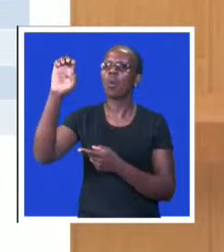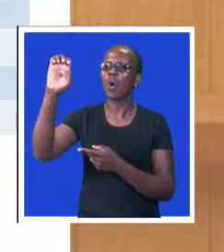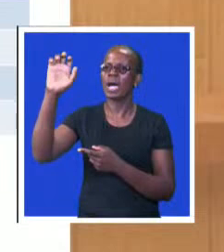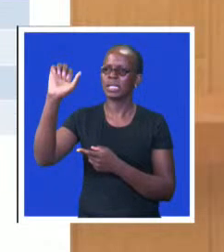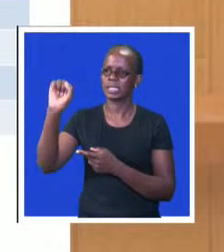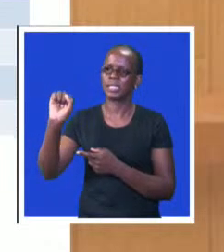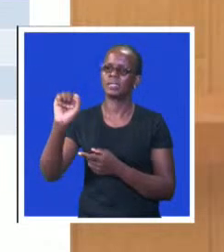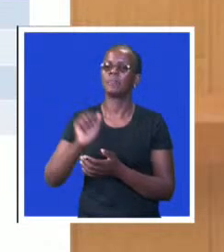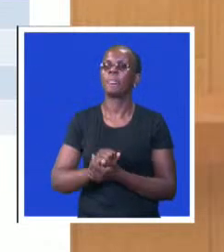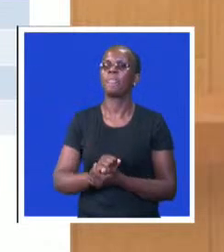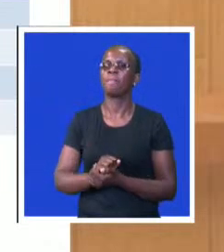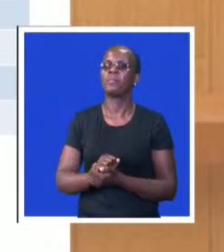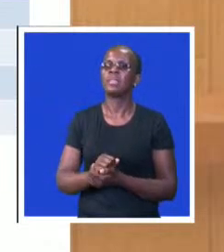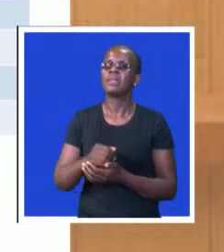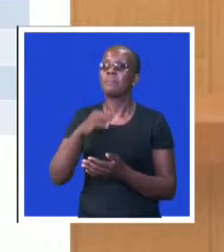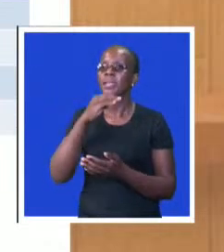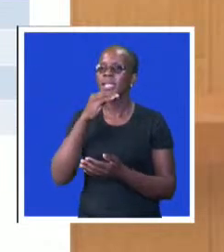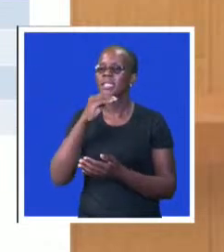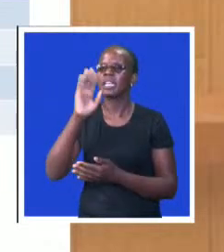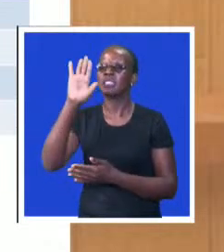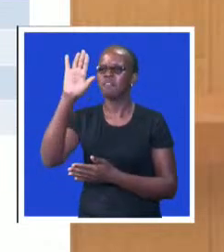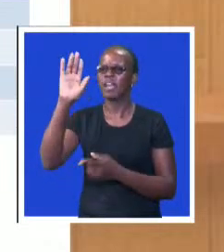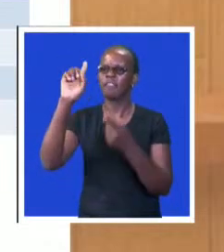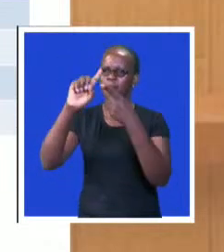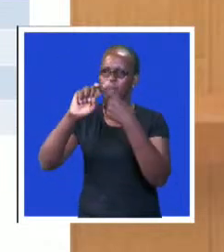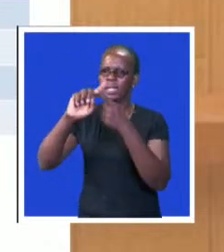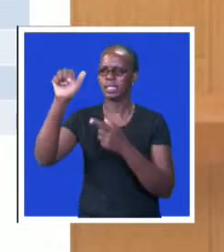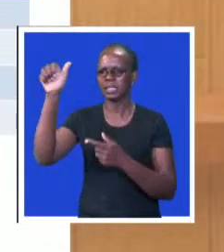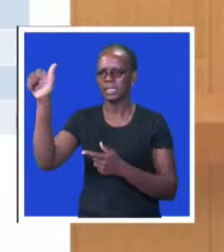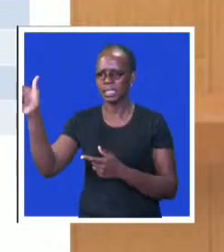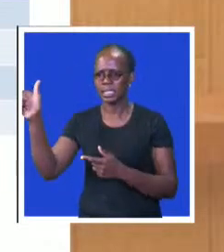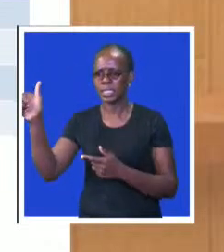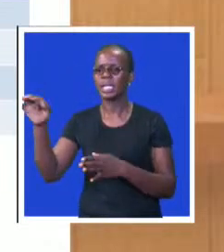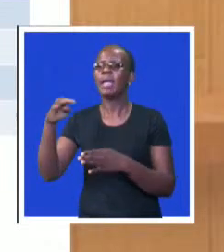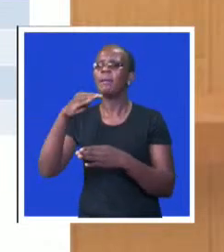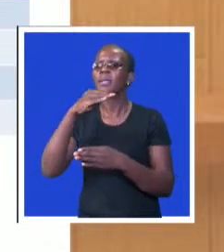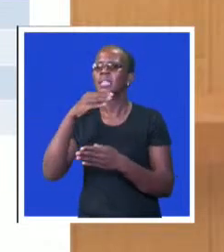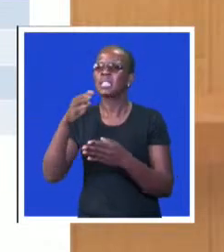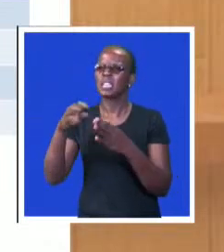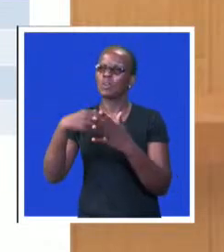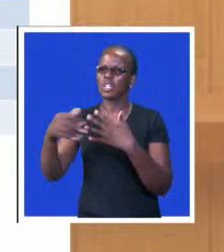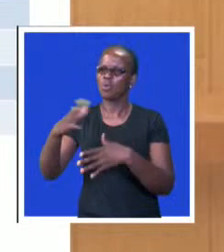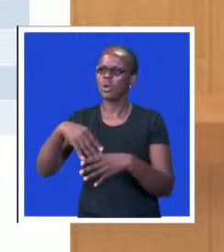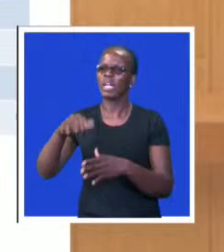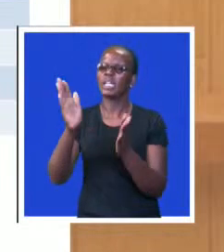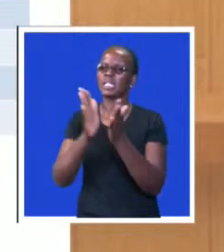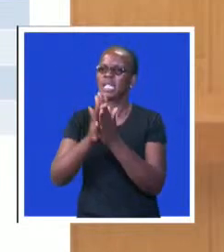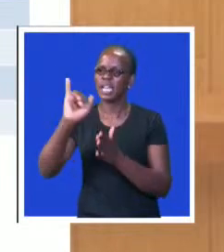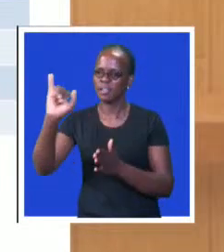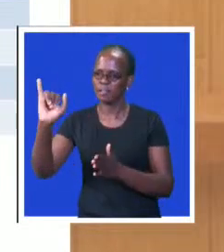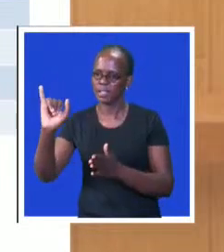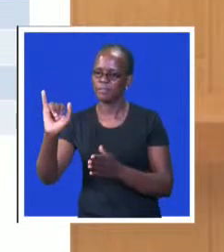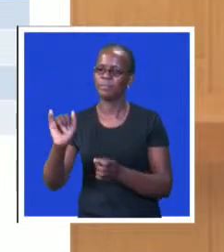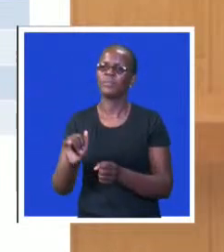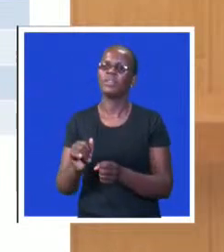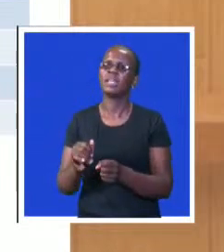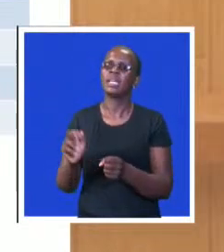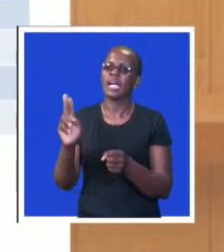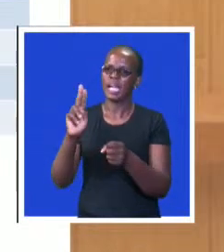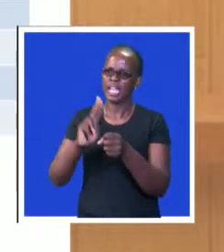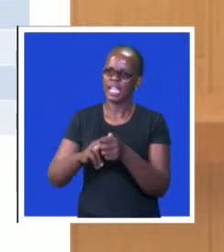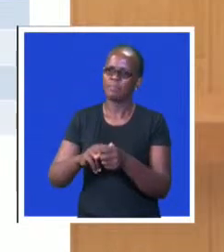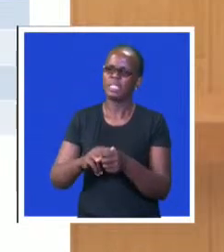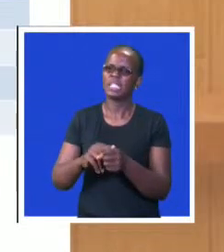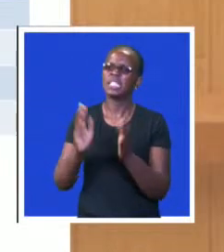are going to say 5 plus 6. We are going to get 11. 11 plus 5, we are